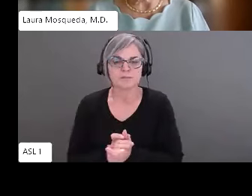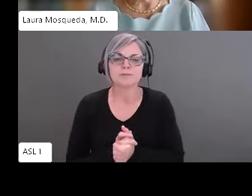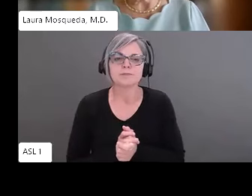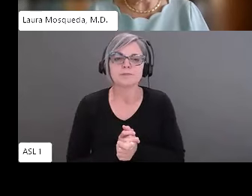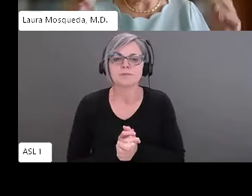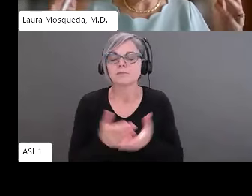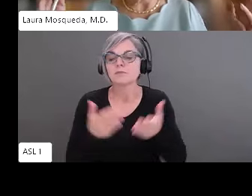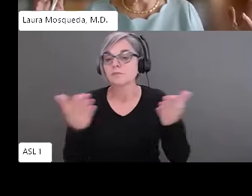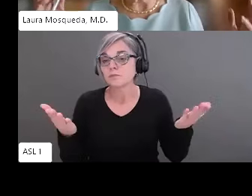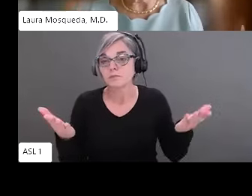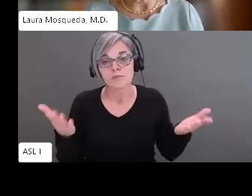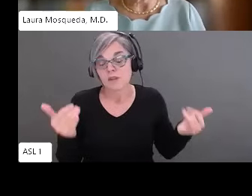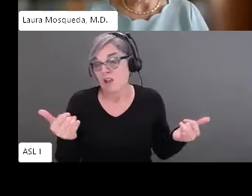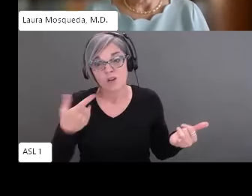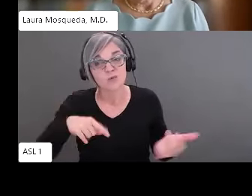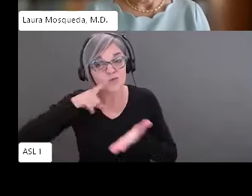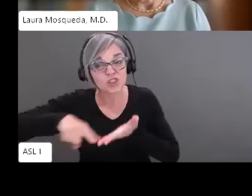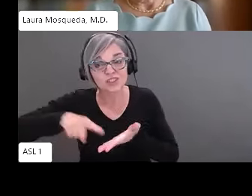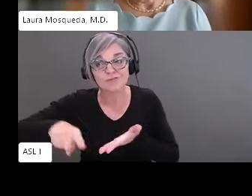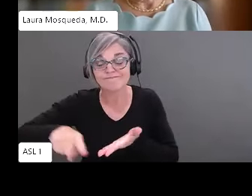start when we're in our 40s.